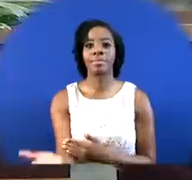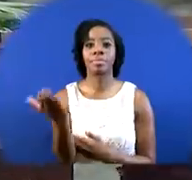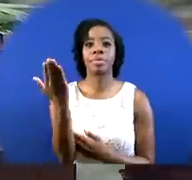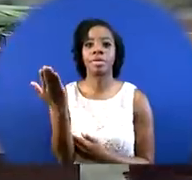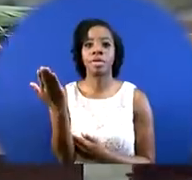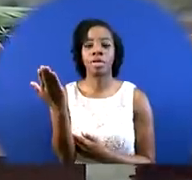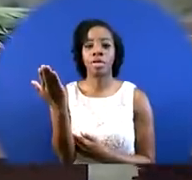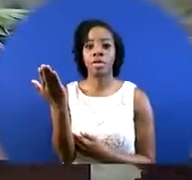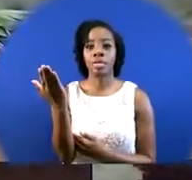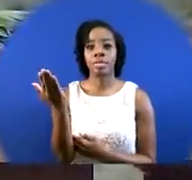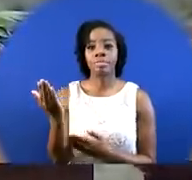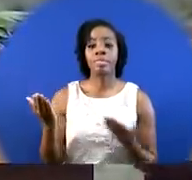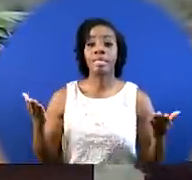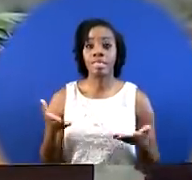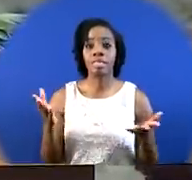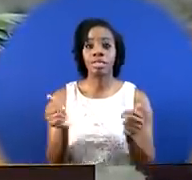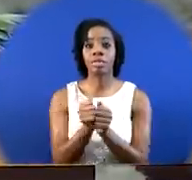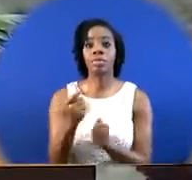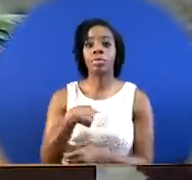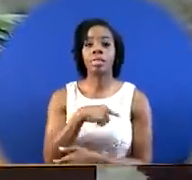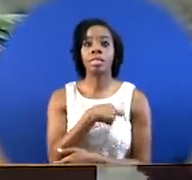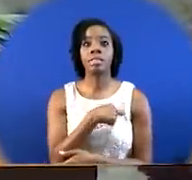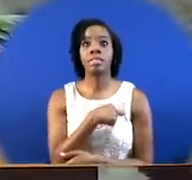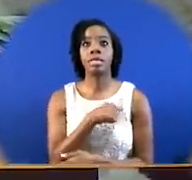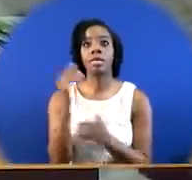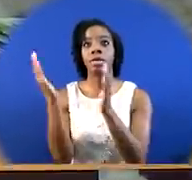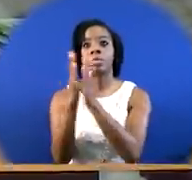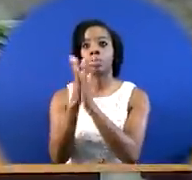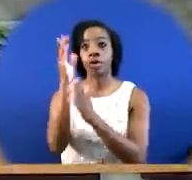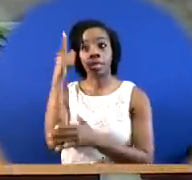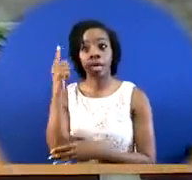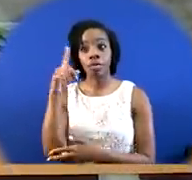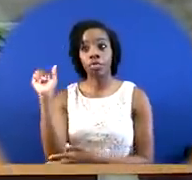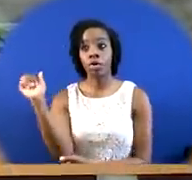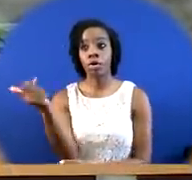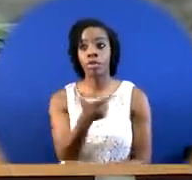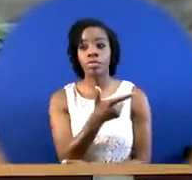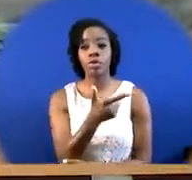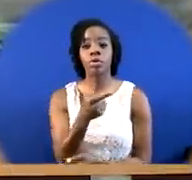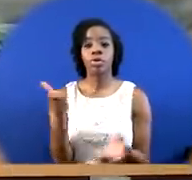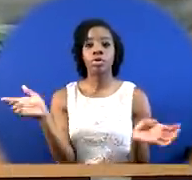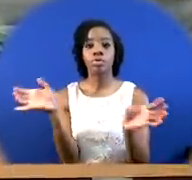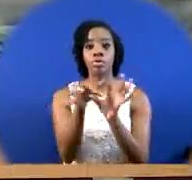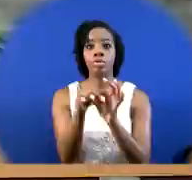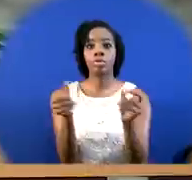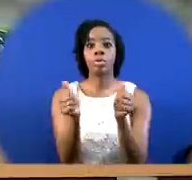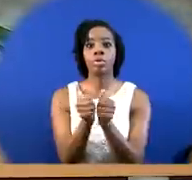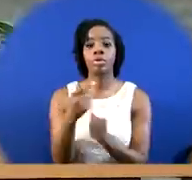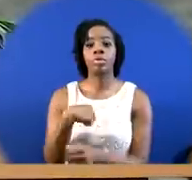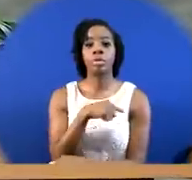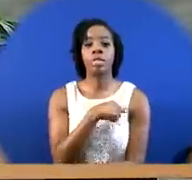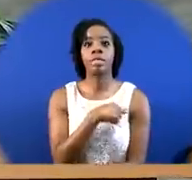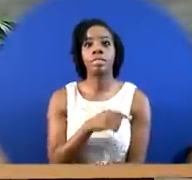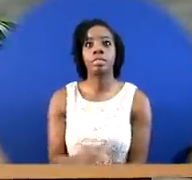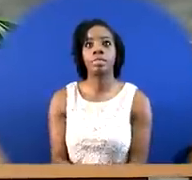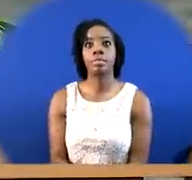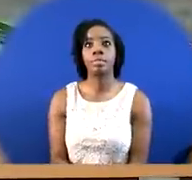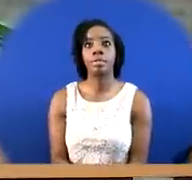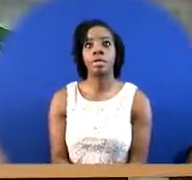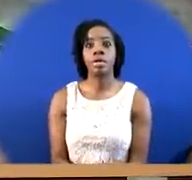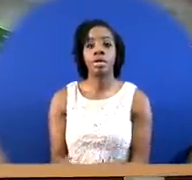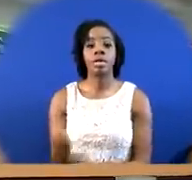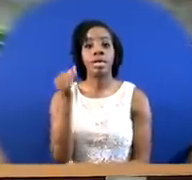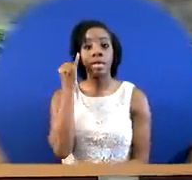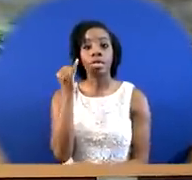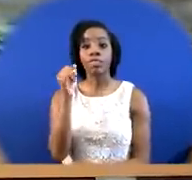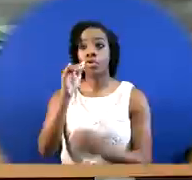is among us this day. And I praise God for every one of you who has joined with us today. It's good to be in the Lord's house. For those who are at your